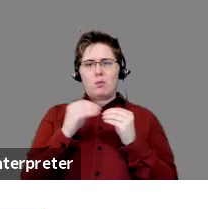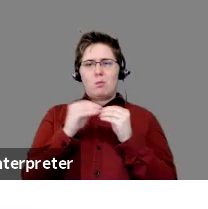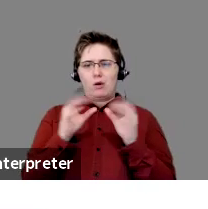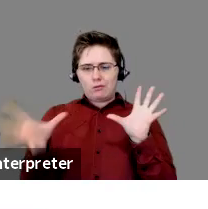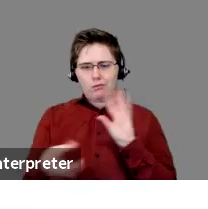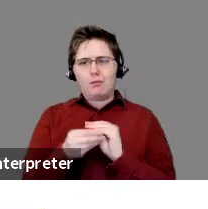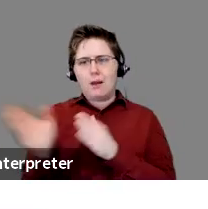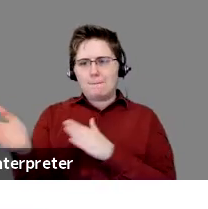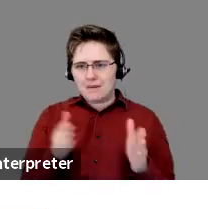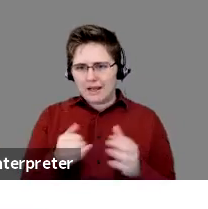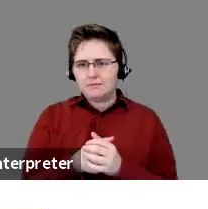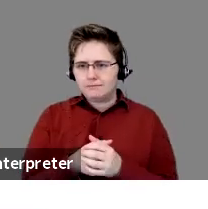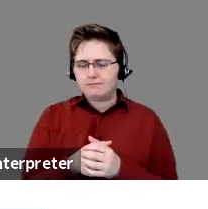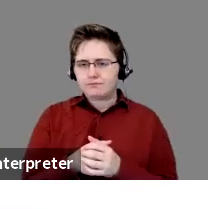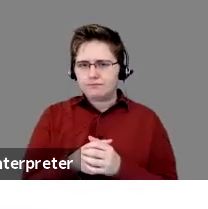plan. And